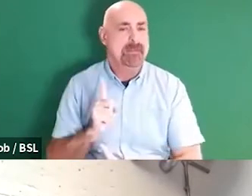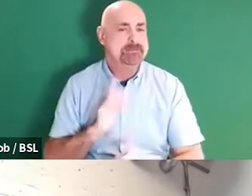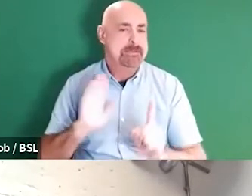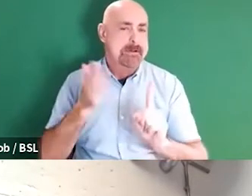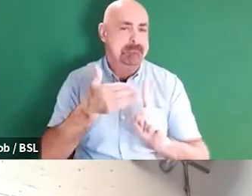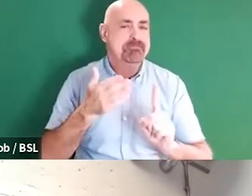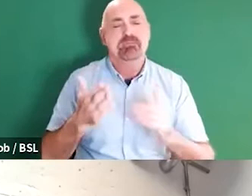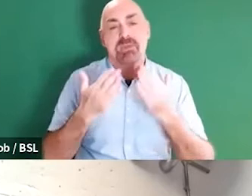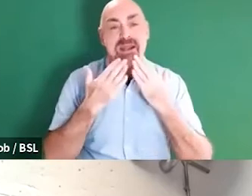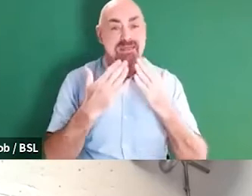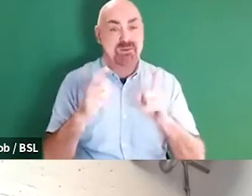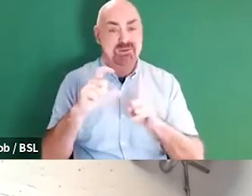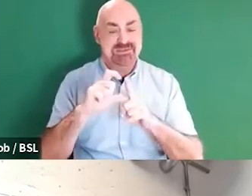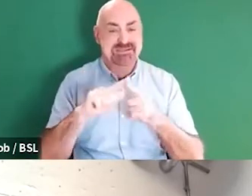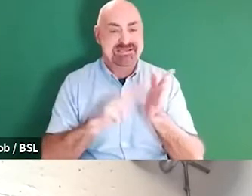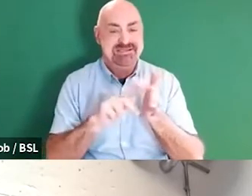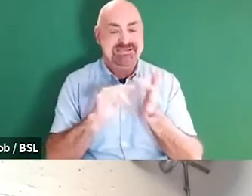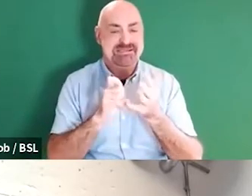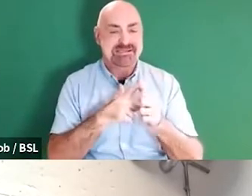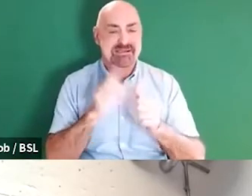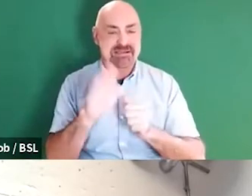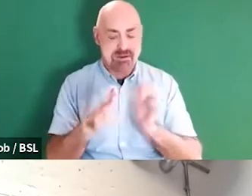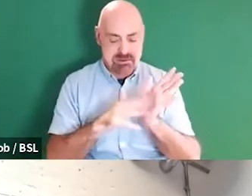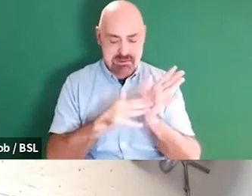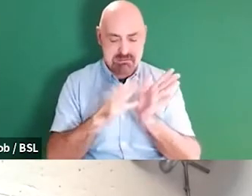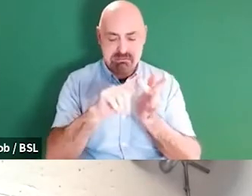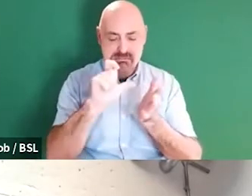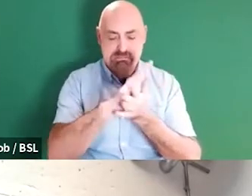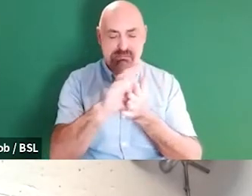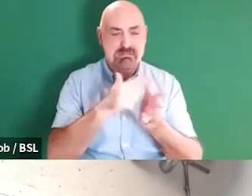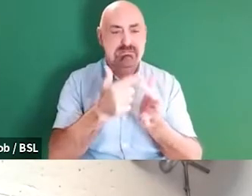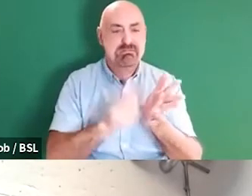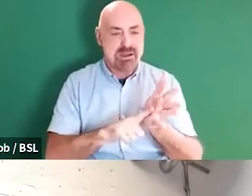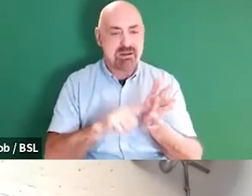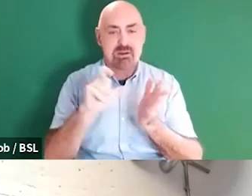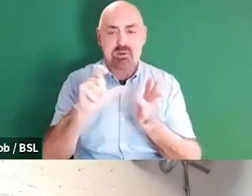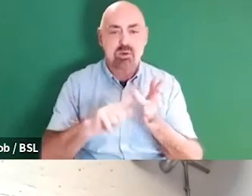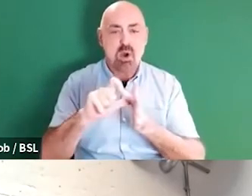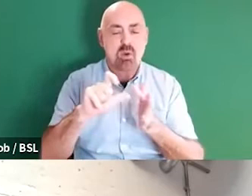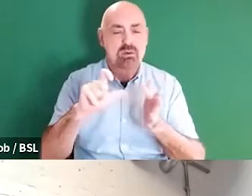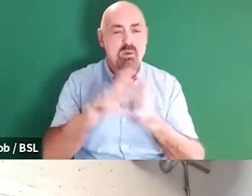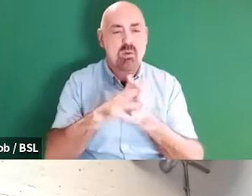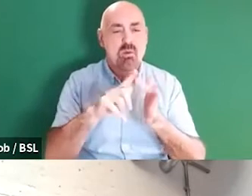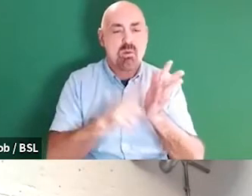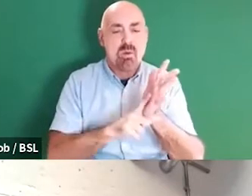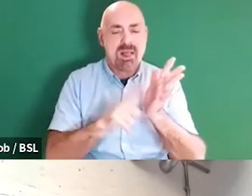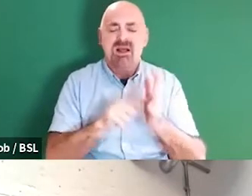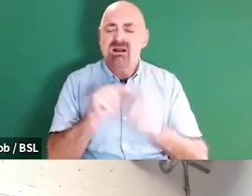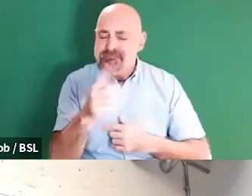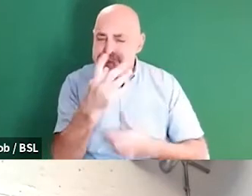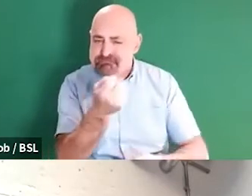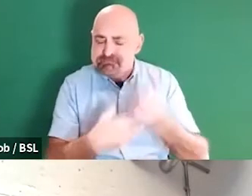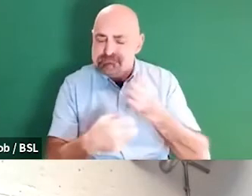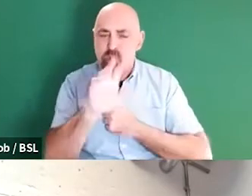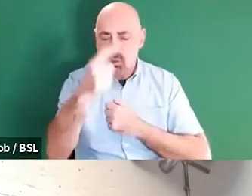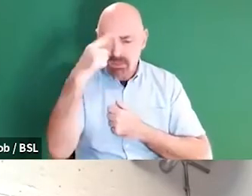Thank you, Denise. And now we will hear from Michael Caldwell. Michael, could you also please introduce yourself and tell us what your hopes are for